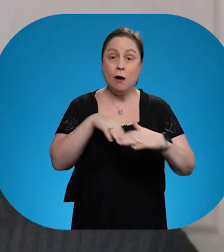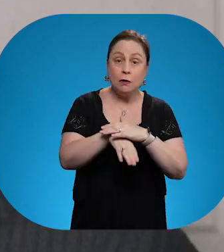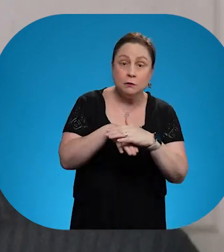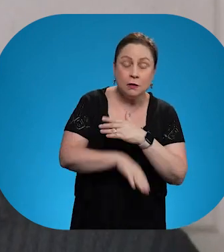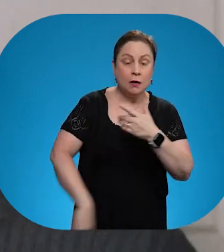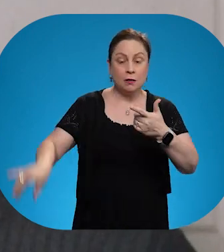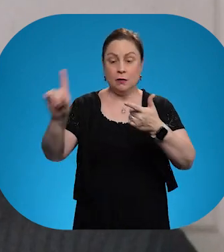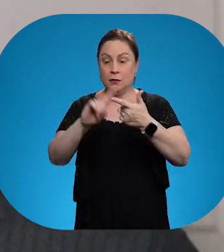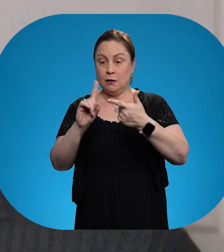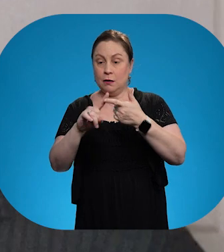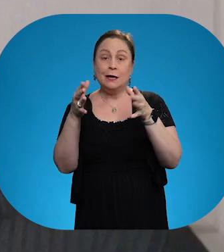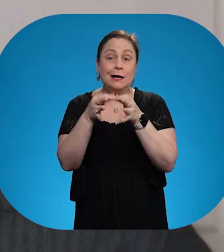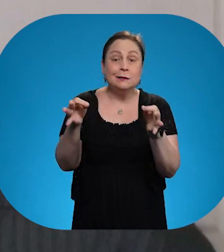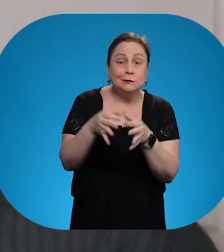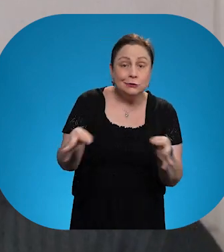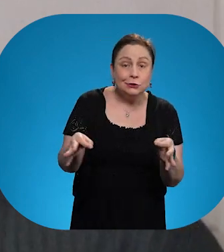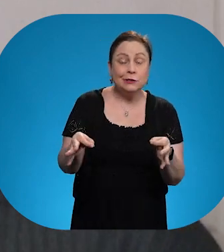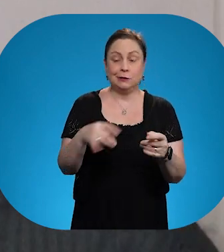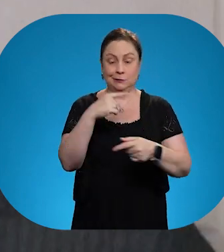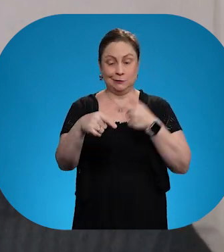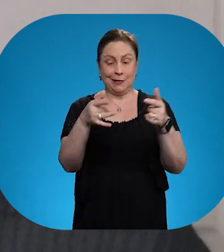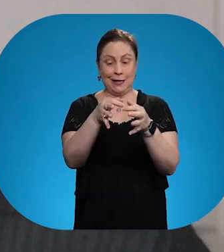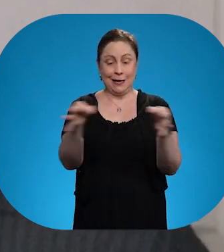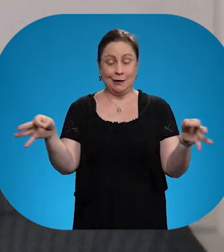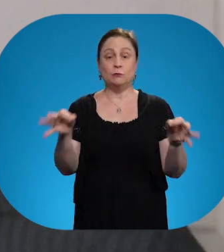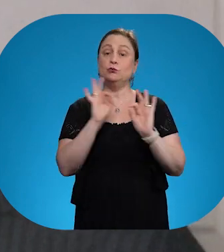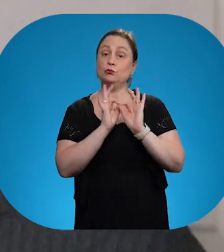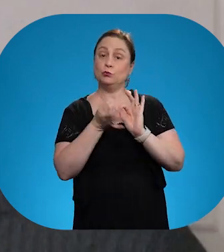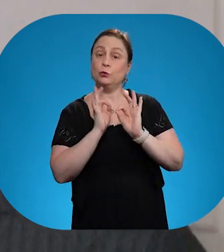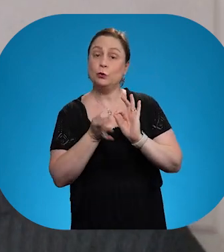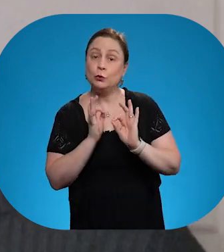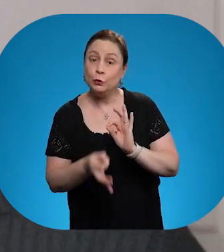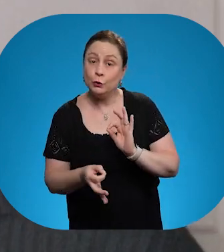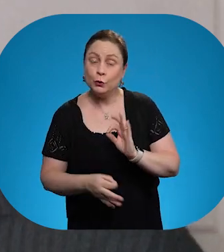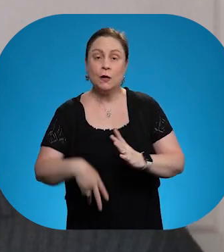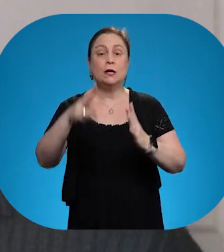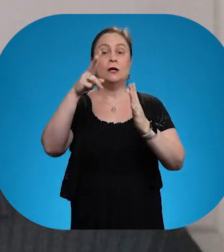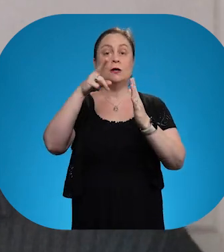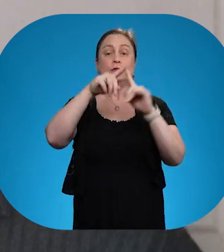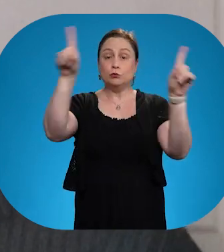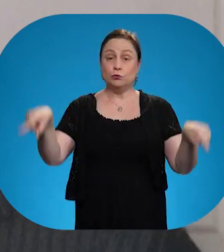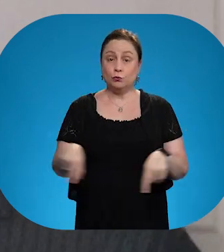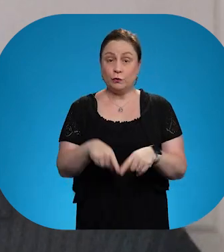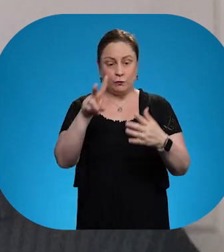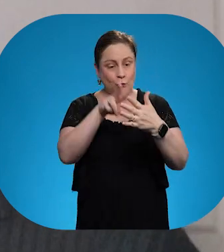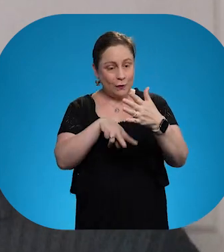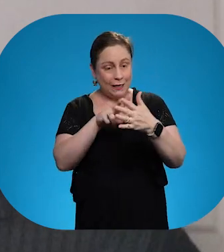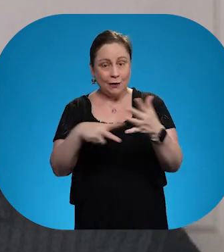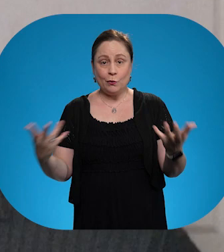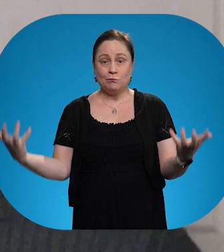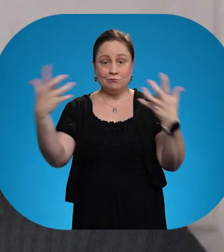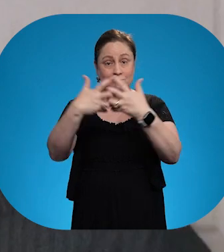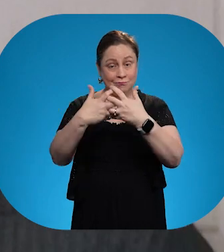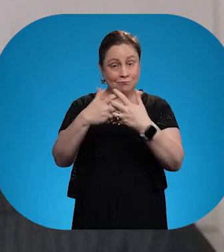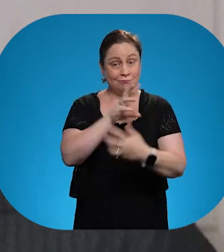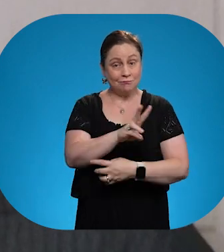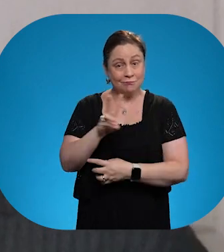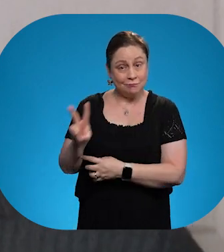legal obligations, including physical access, captioning and sign language